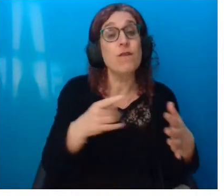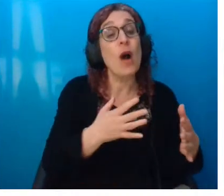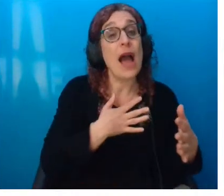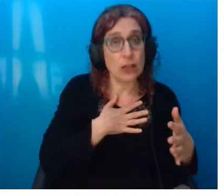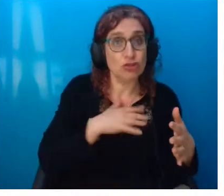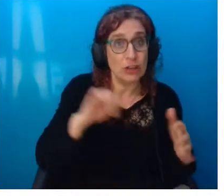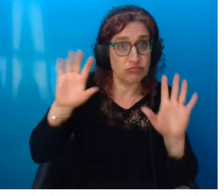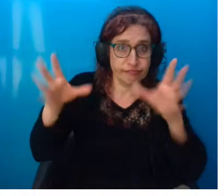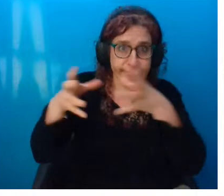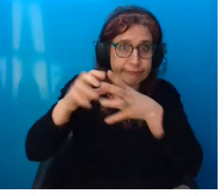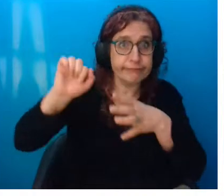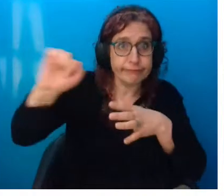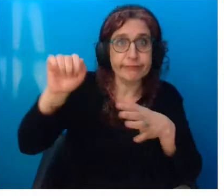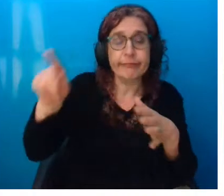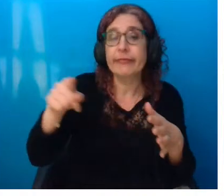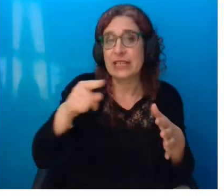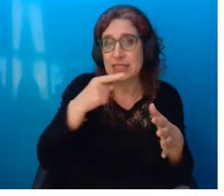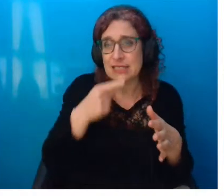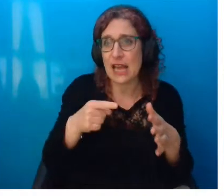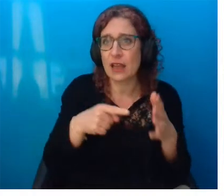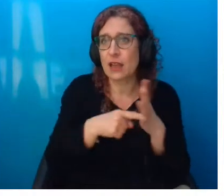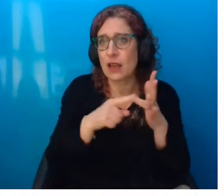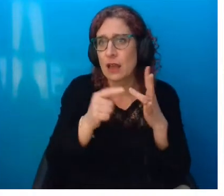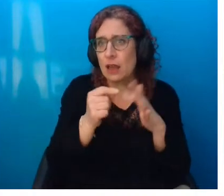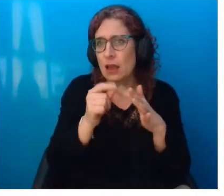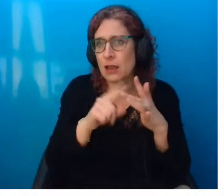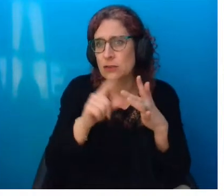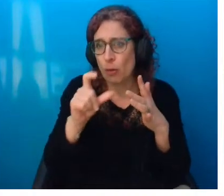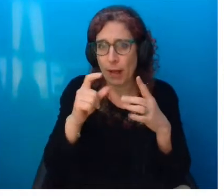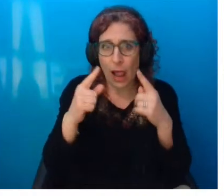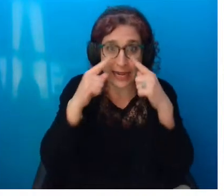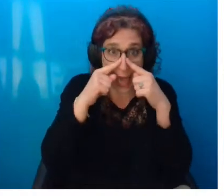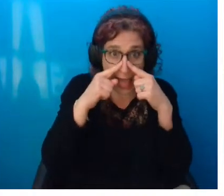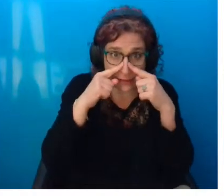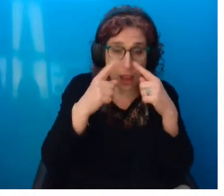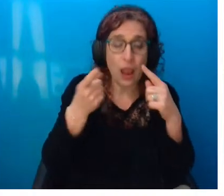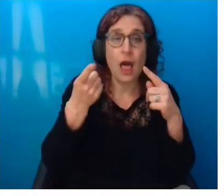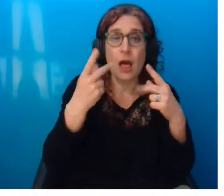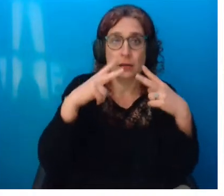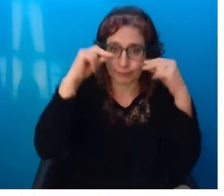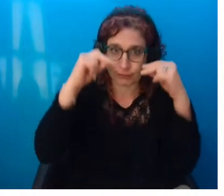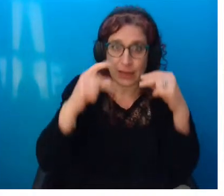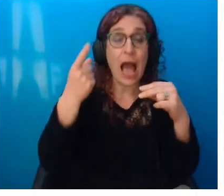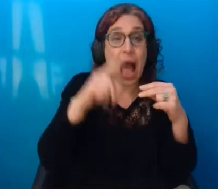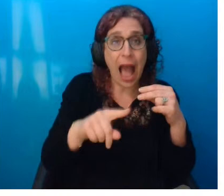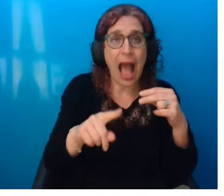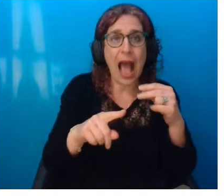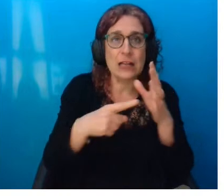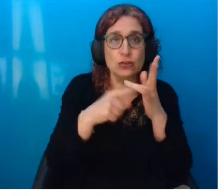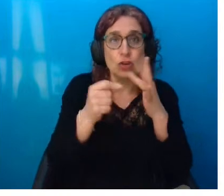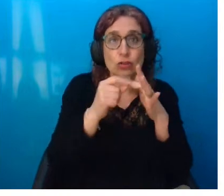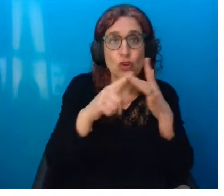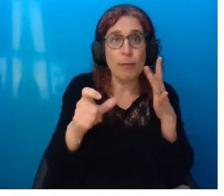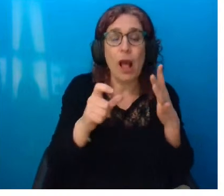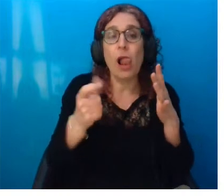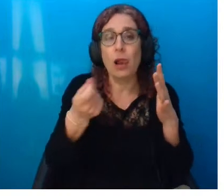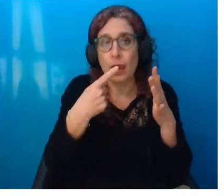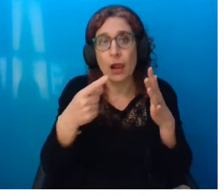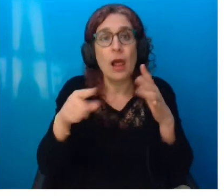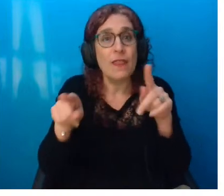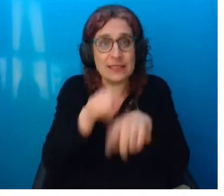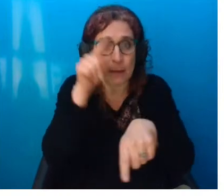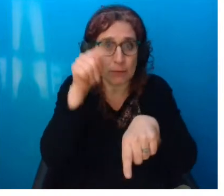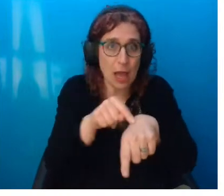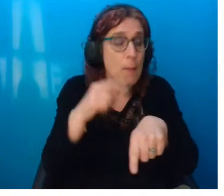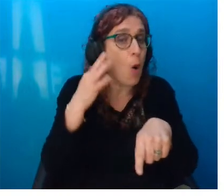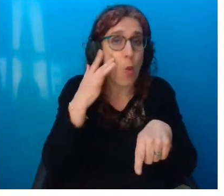a topical nasal steroid and a topical antihistamine taken at the same time when there is a failure to respond to